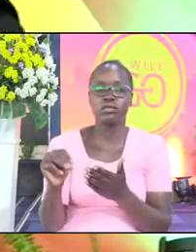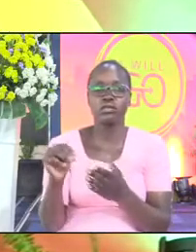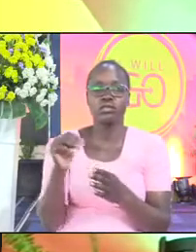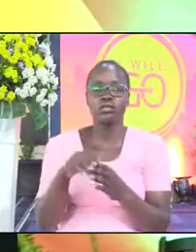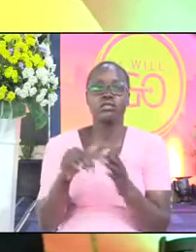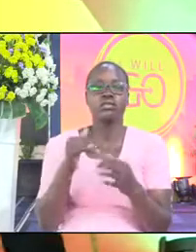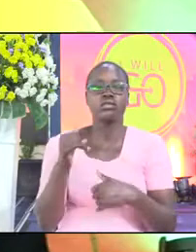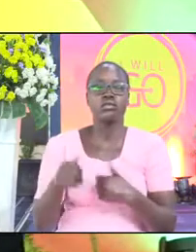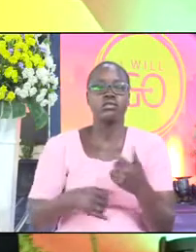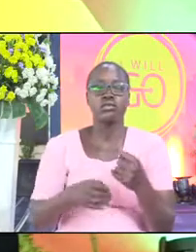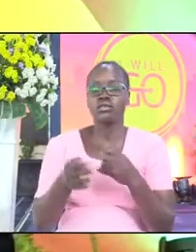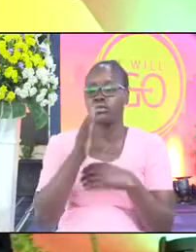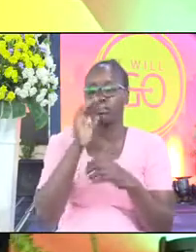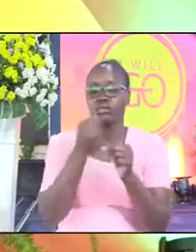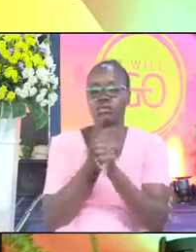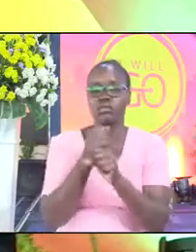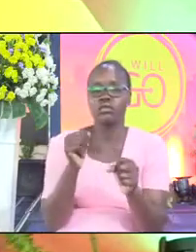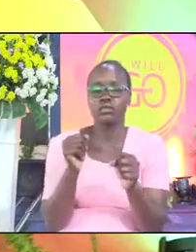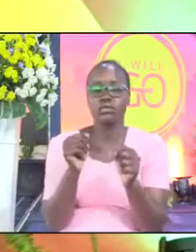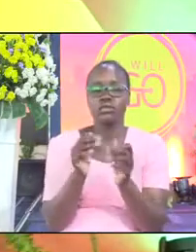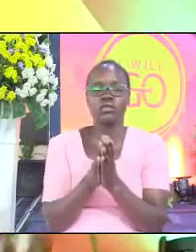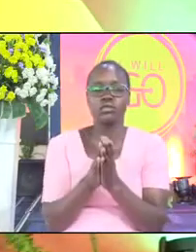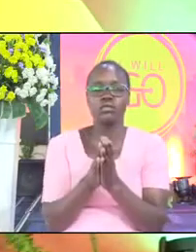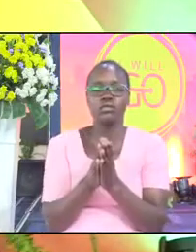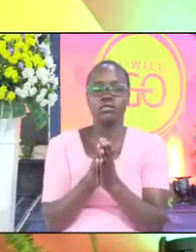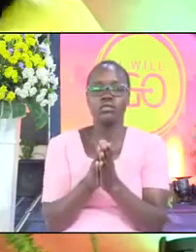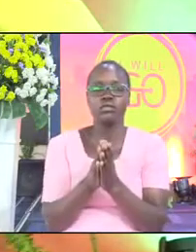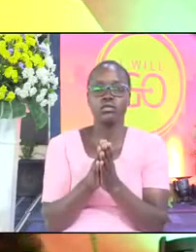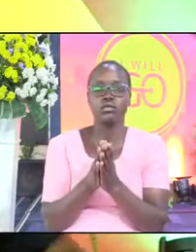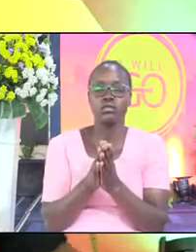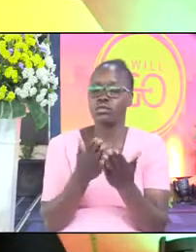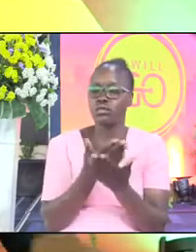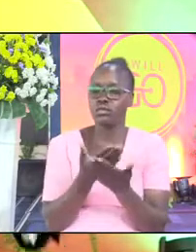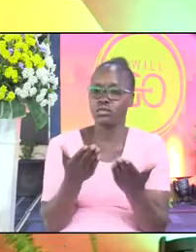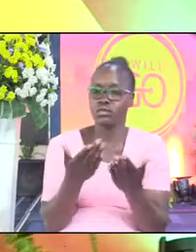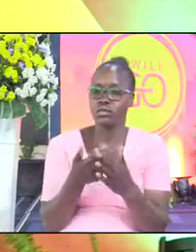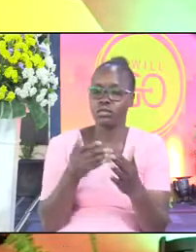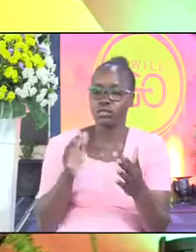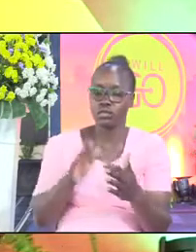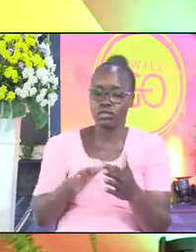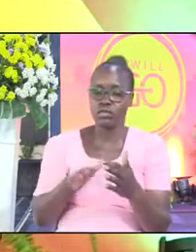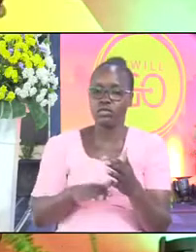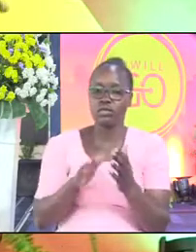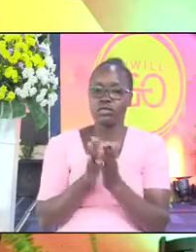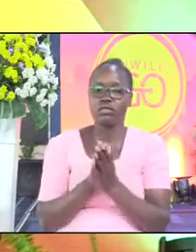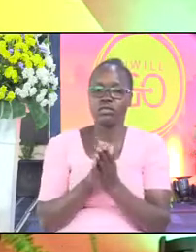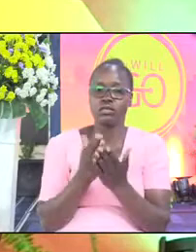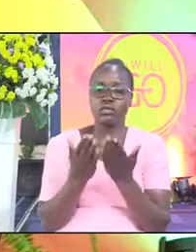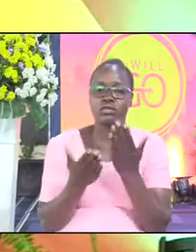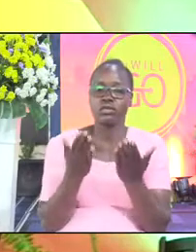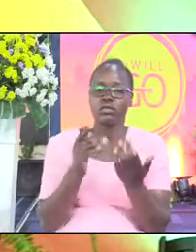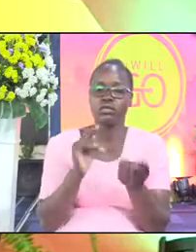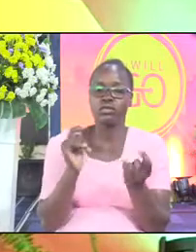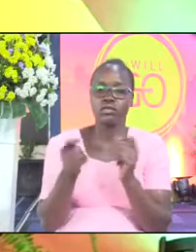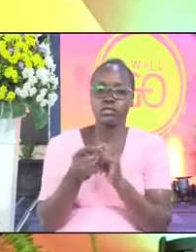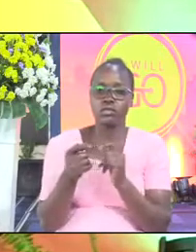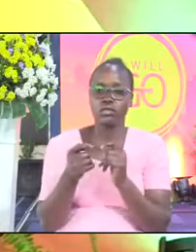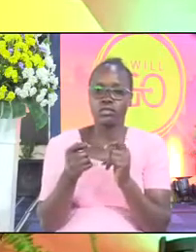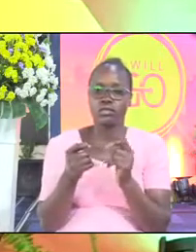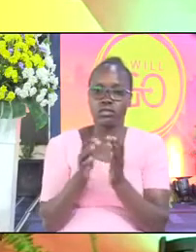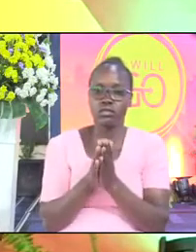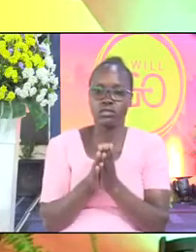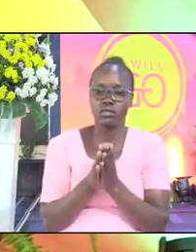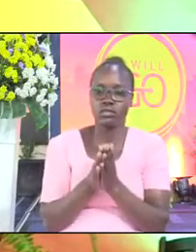the joy of God's salvation. Hear me, church, today. That one woman, in spite of her shady past,